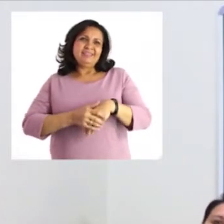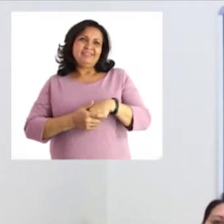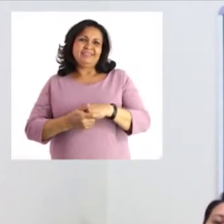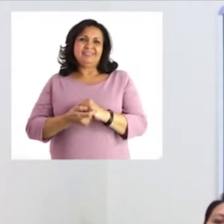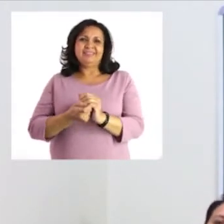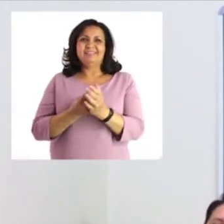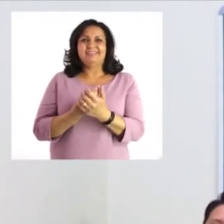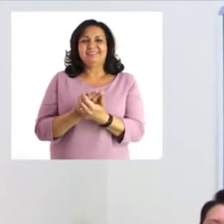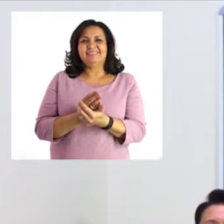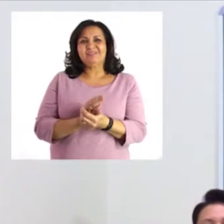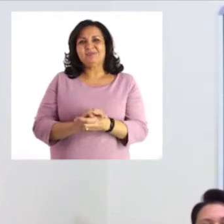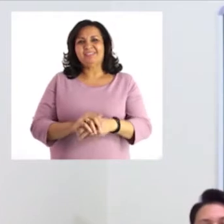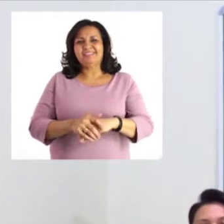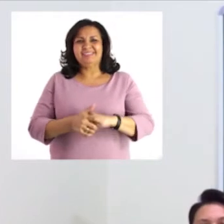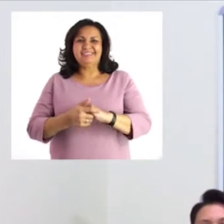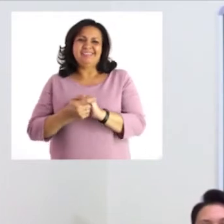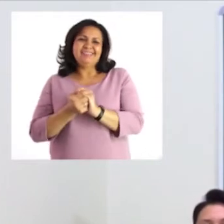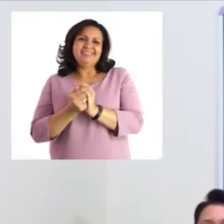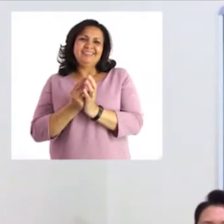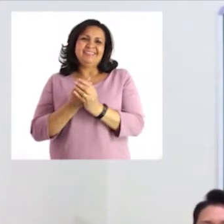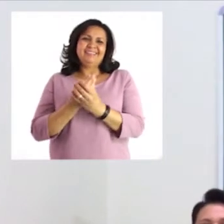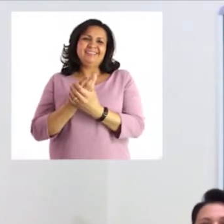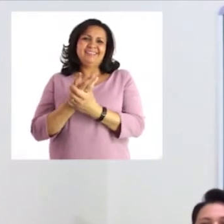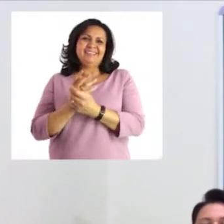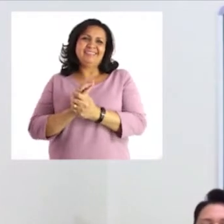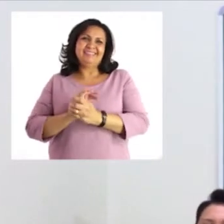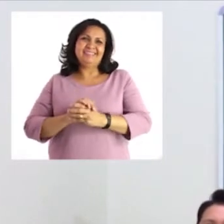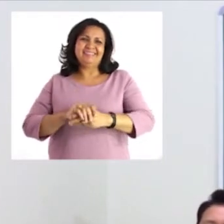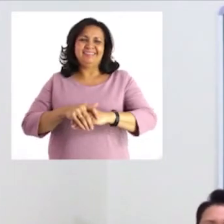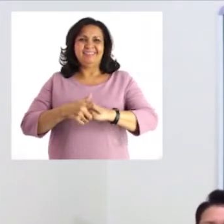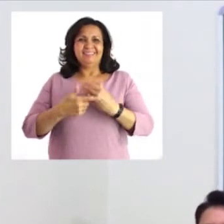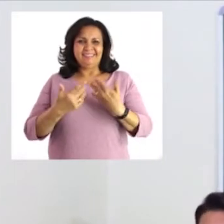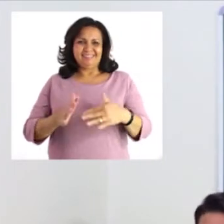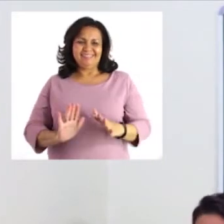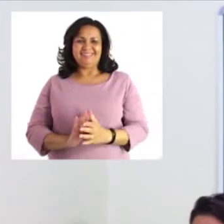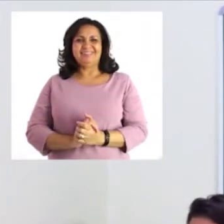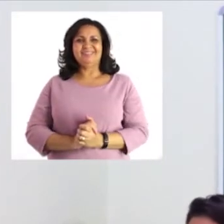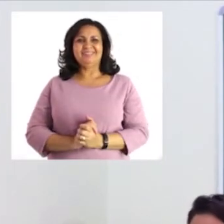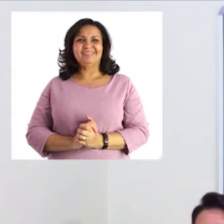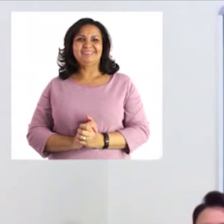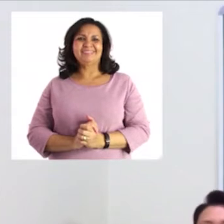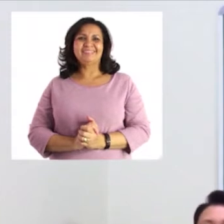our hands an all-round squishy squashy, and we are set and sanitized.